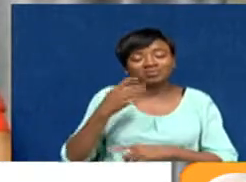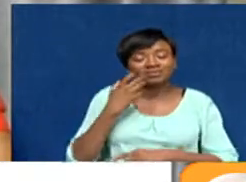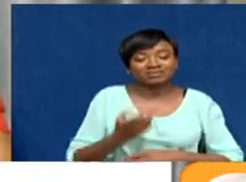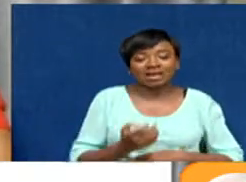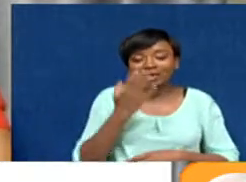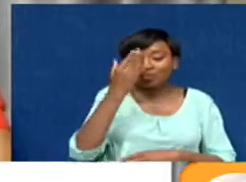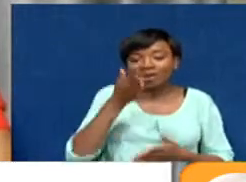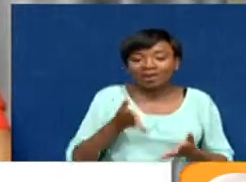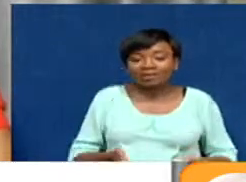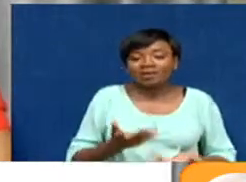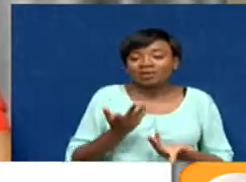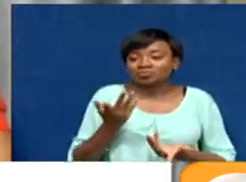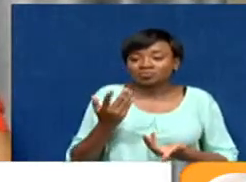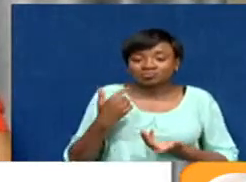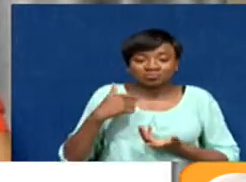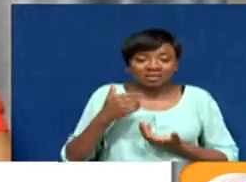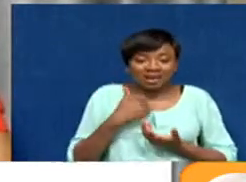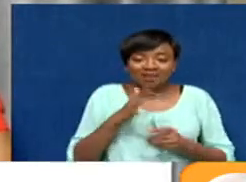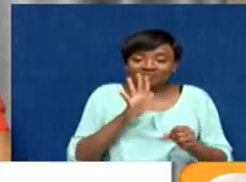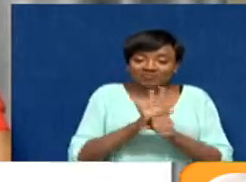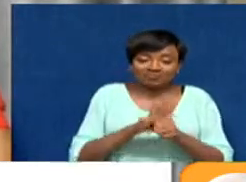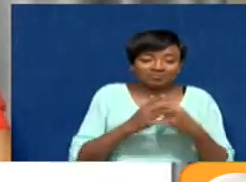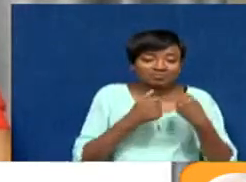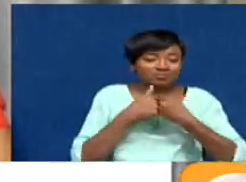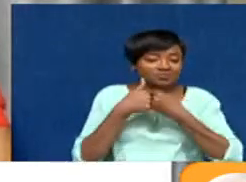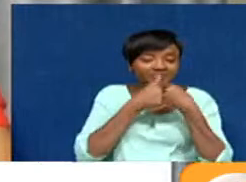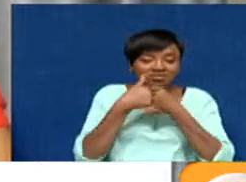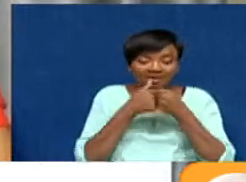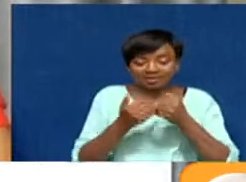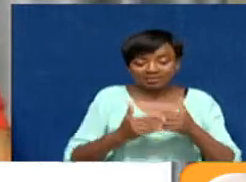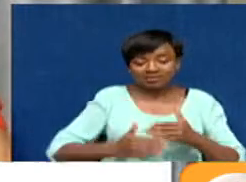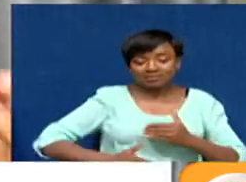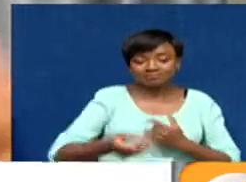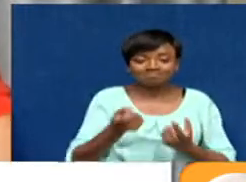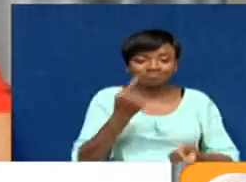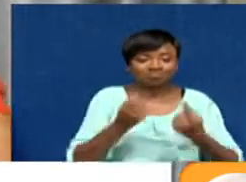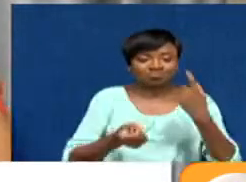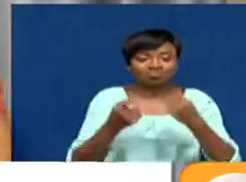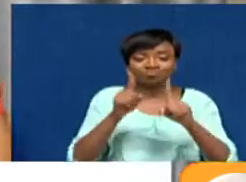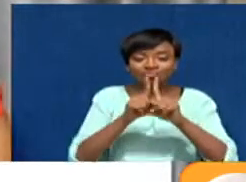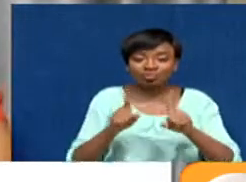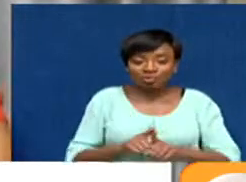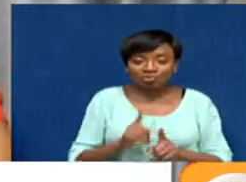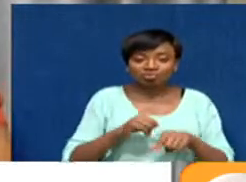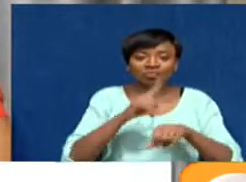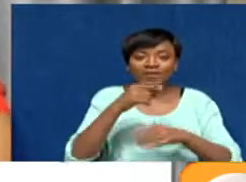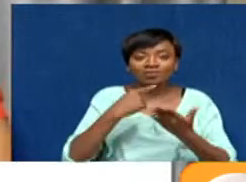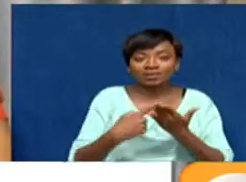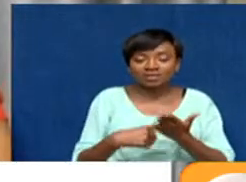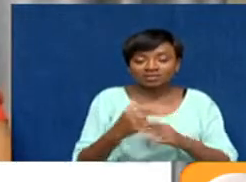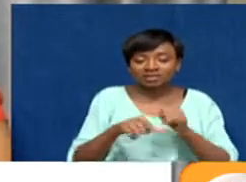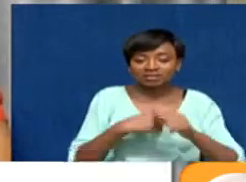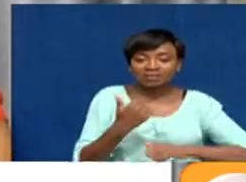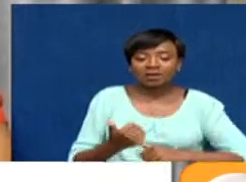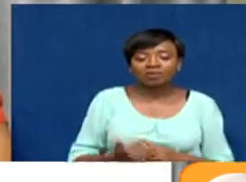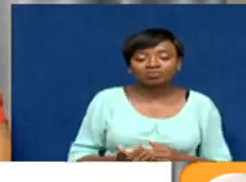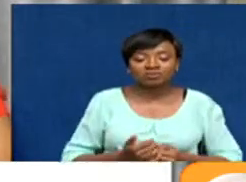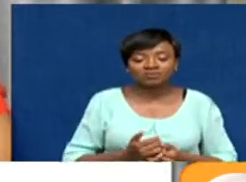that we are faced by so many things. Now, when we talk of, you know,